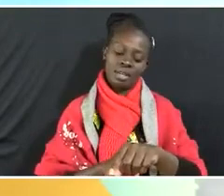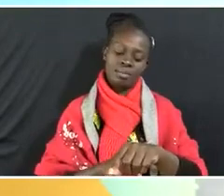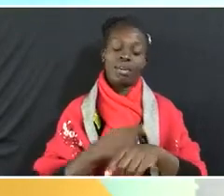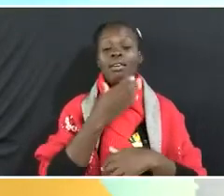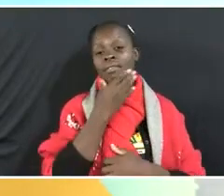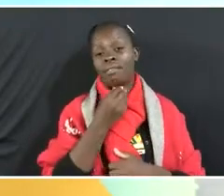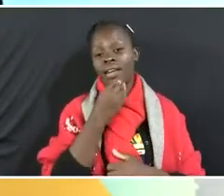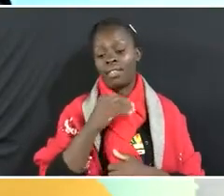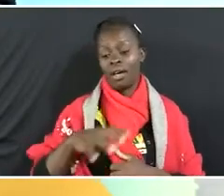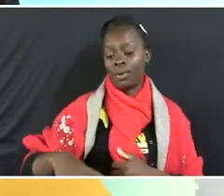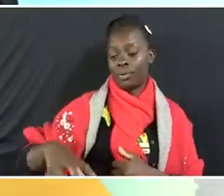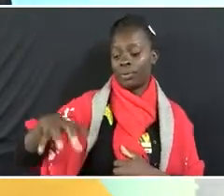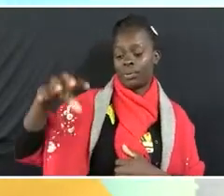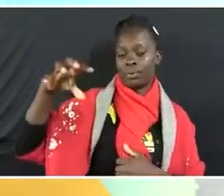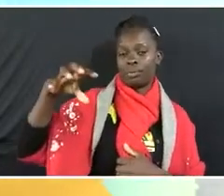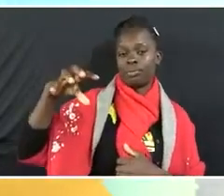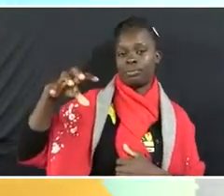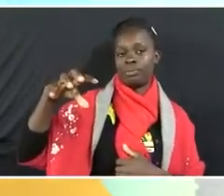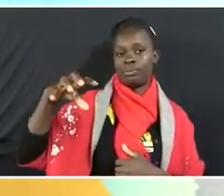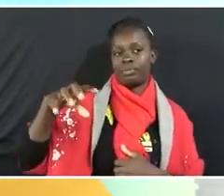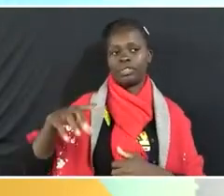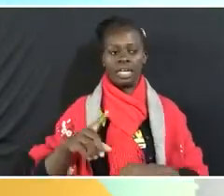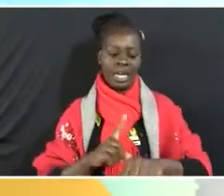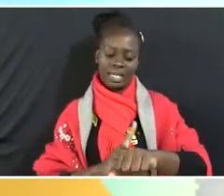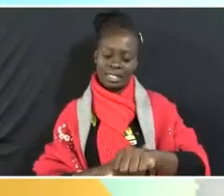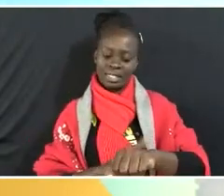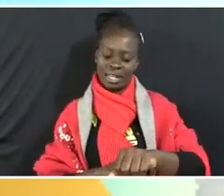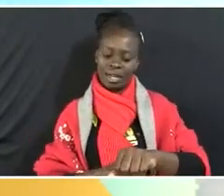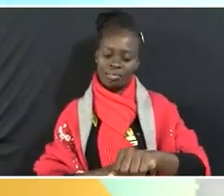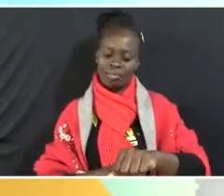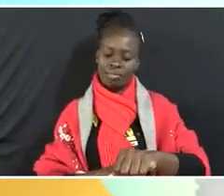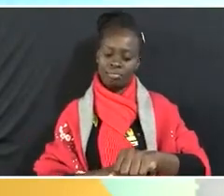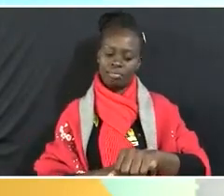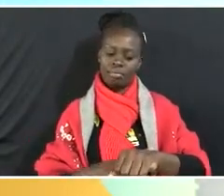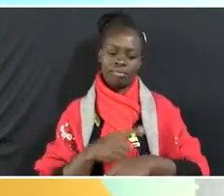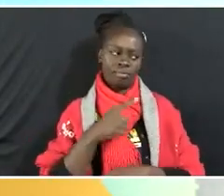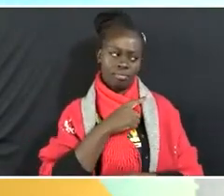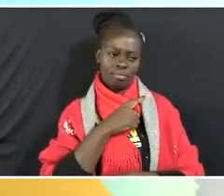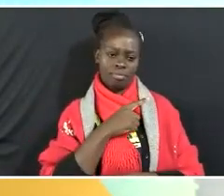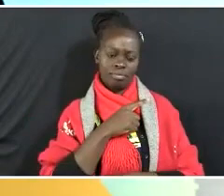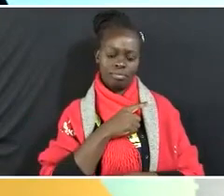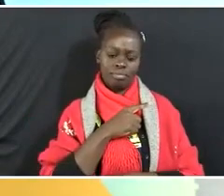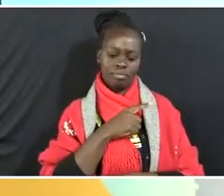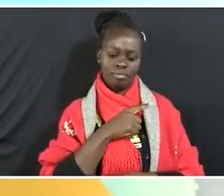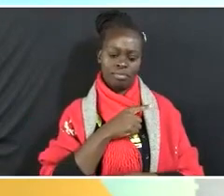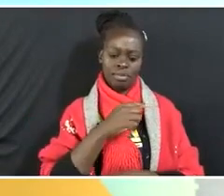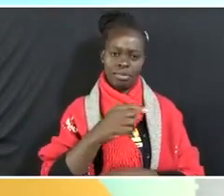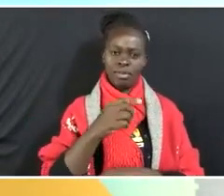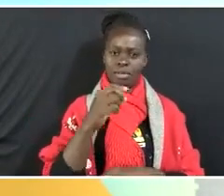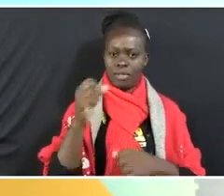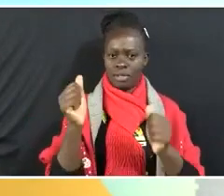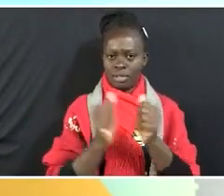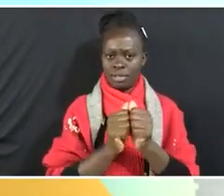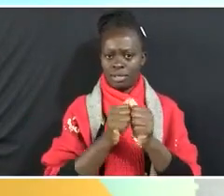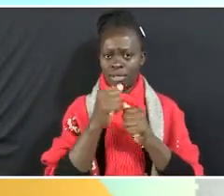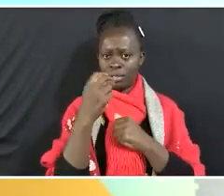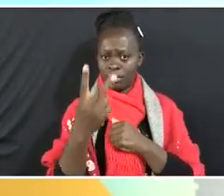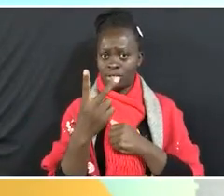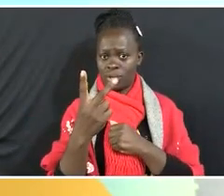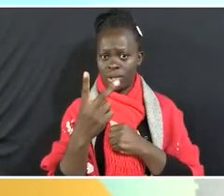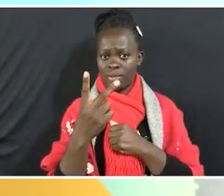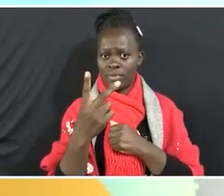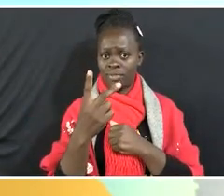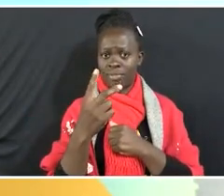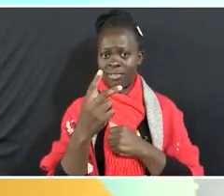I became 12 years old, and I said to myself, oh, well, naturally, father doesn't